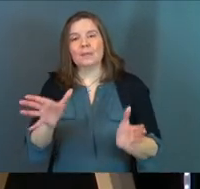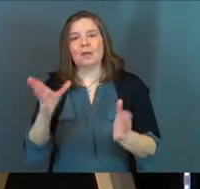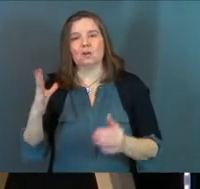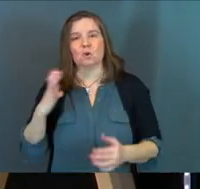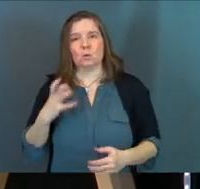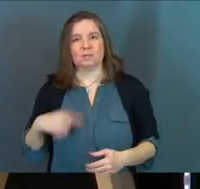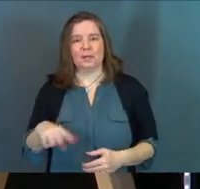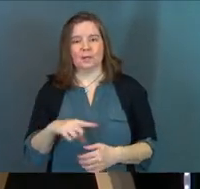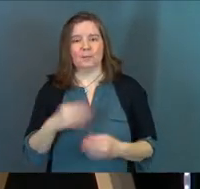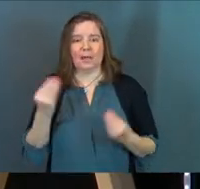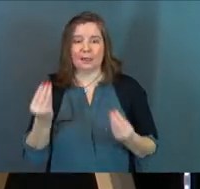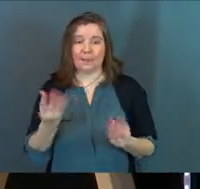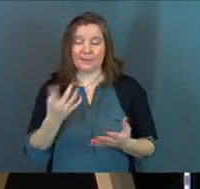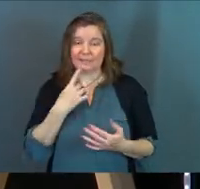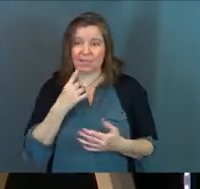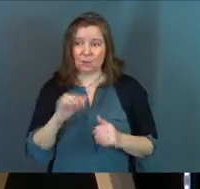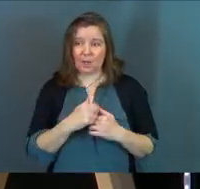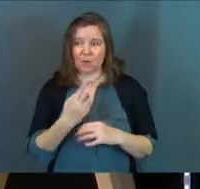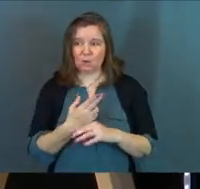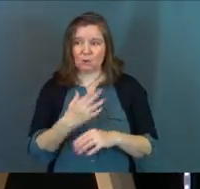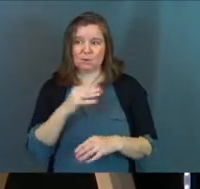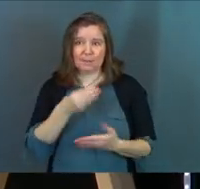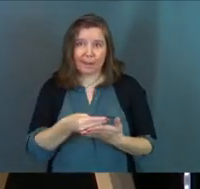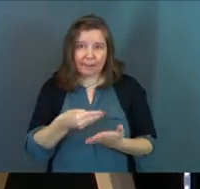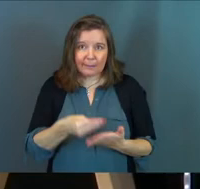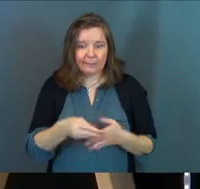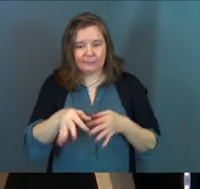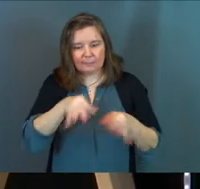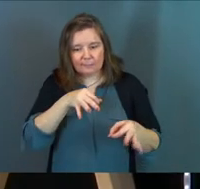them. And let me tell you how to use money.